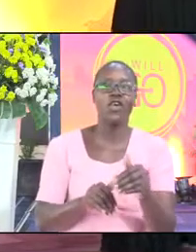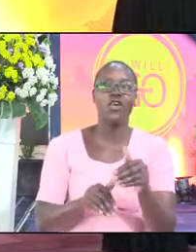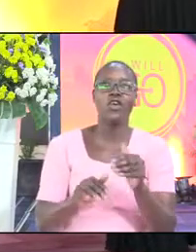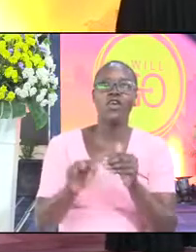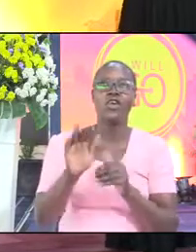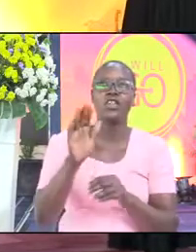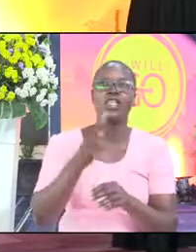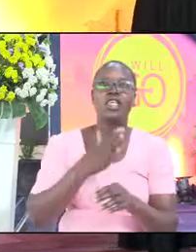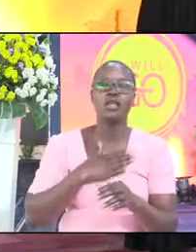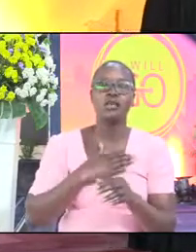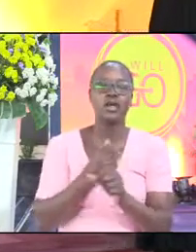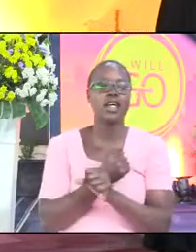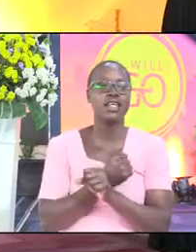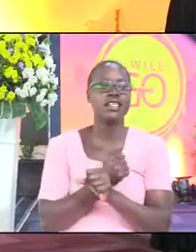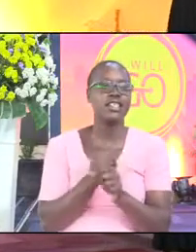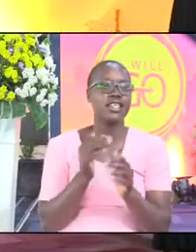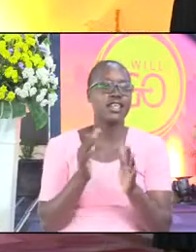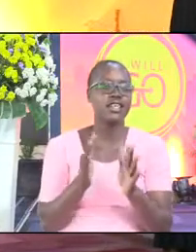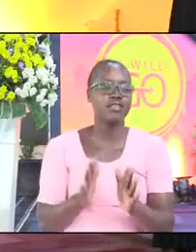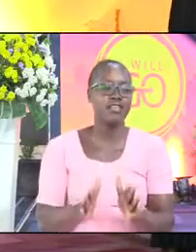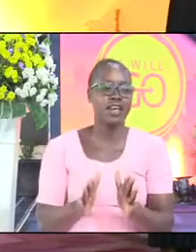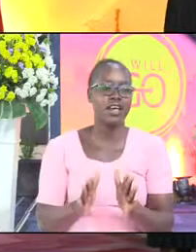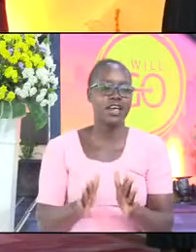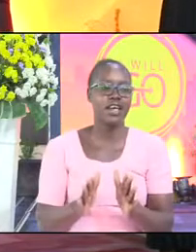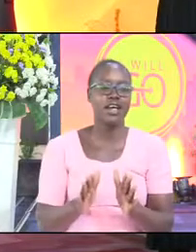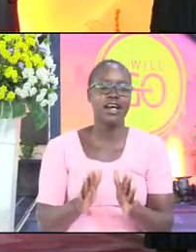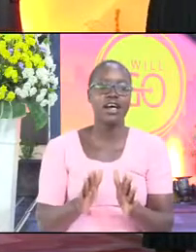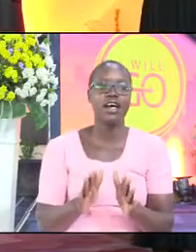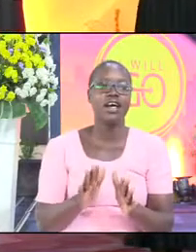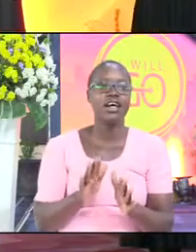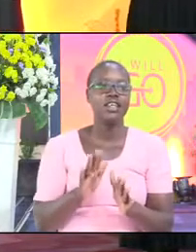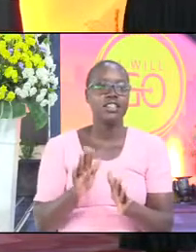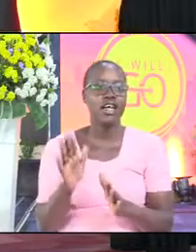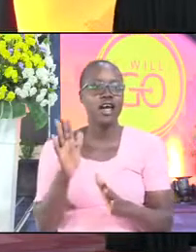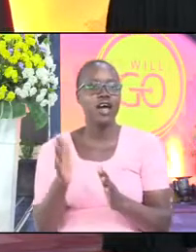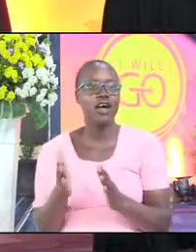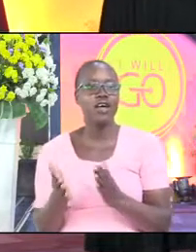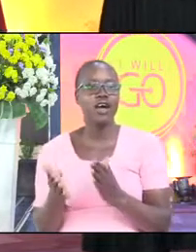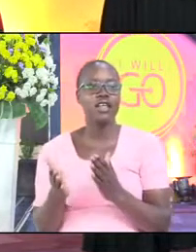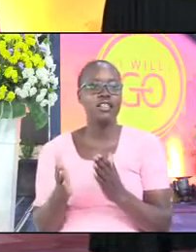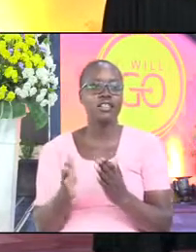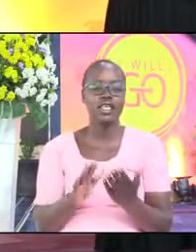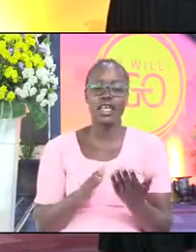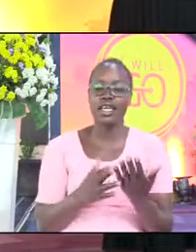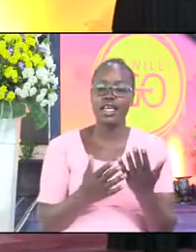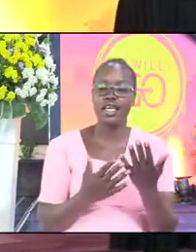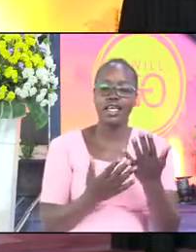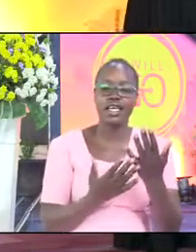I will follow thee, my Savior. Thou